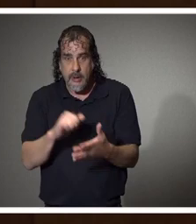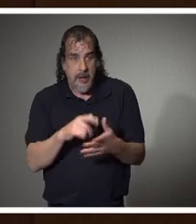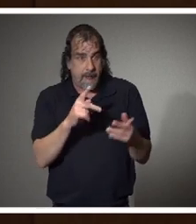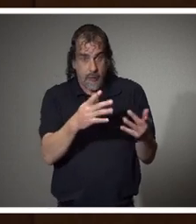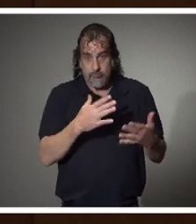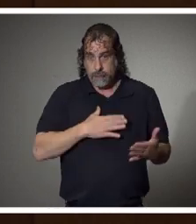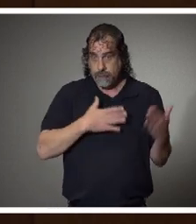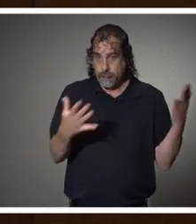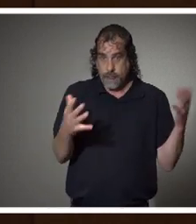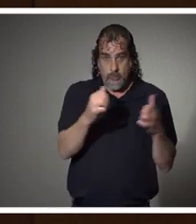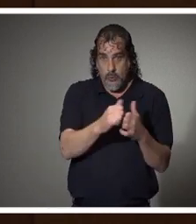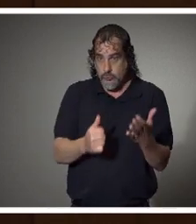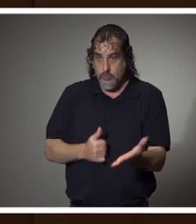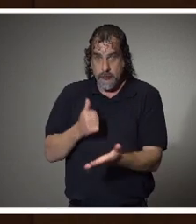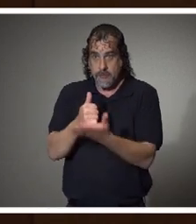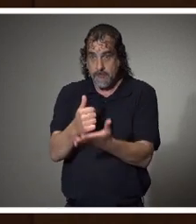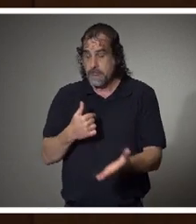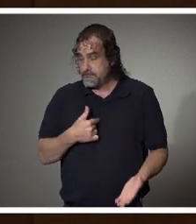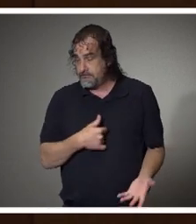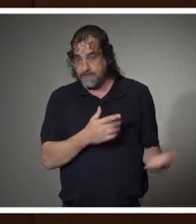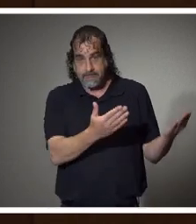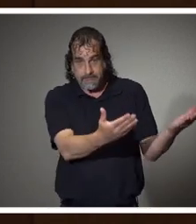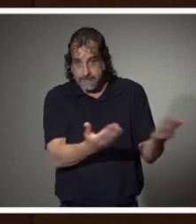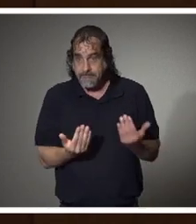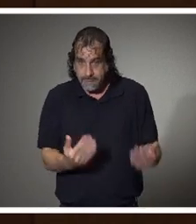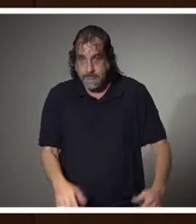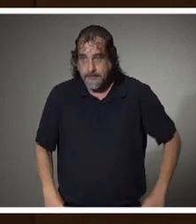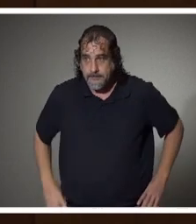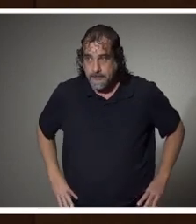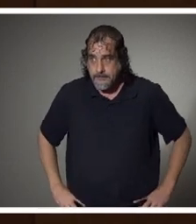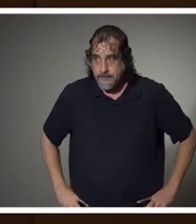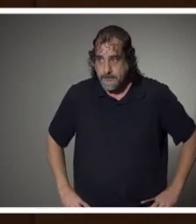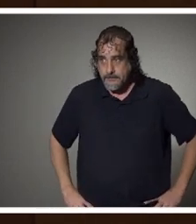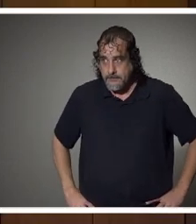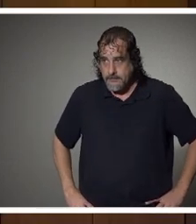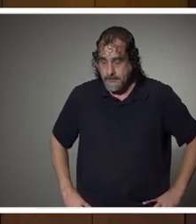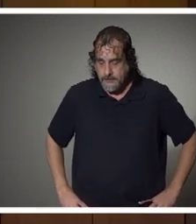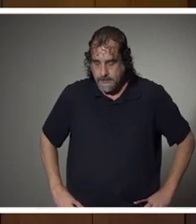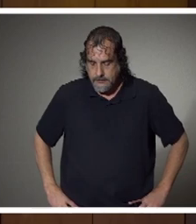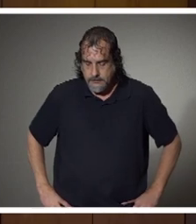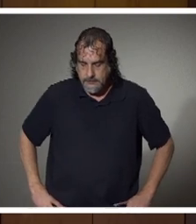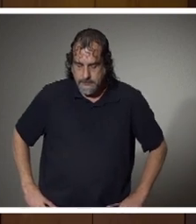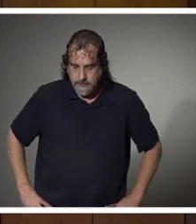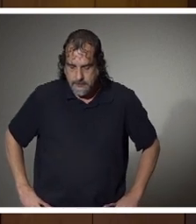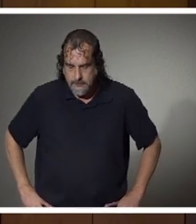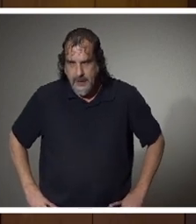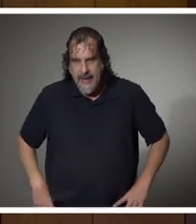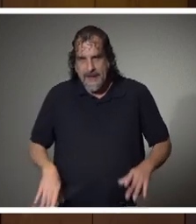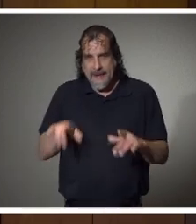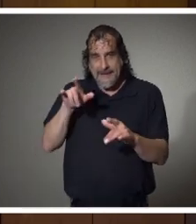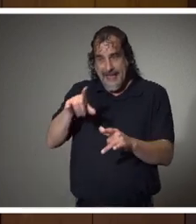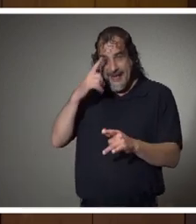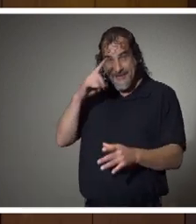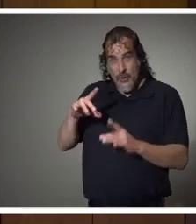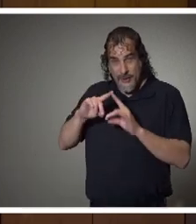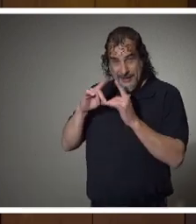in the breach and make sure we can take care of our state. And I haven't seen that. My guess is that's more for the department than it is